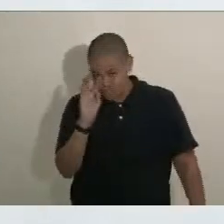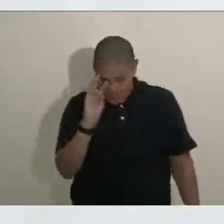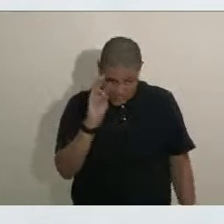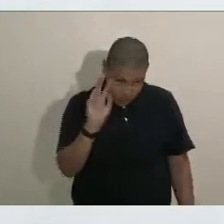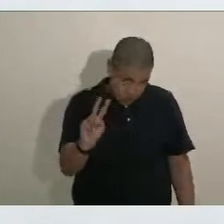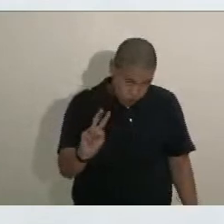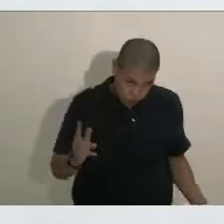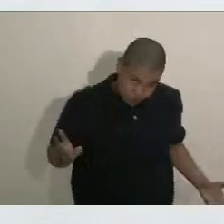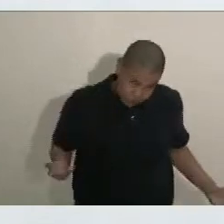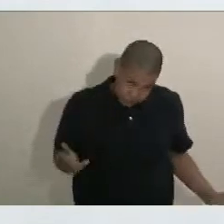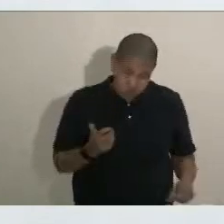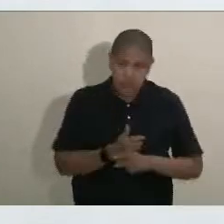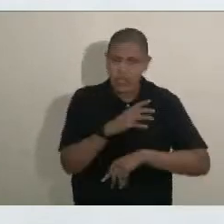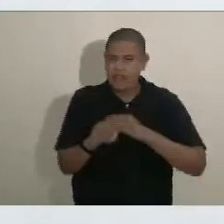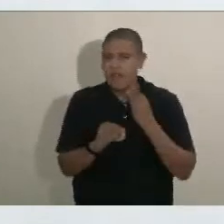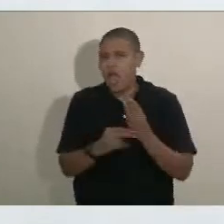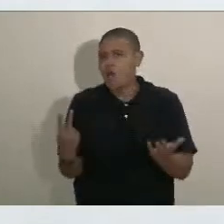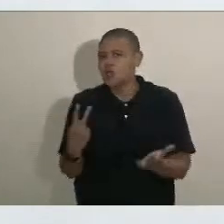129,862, and to